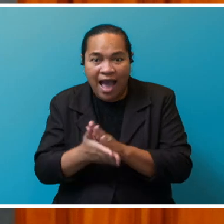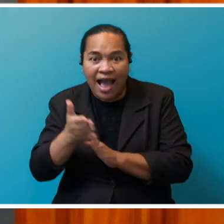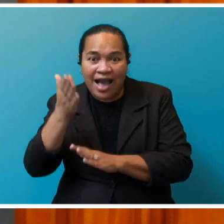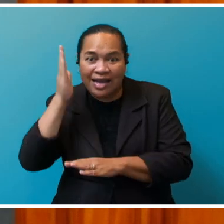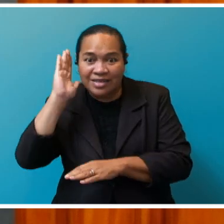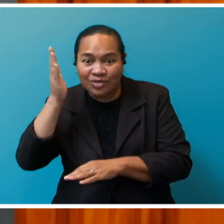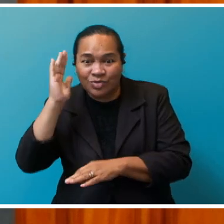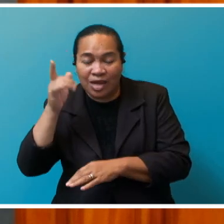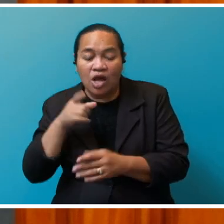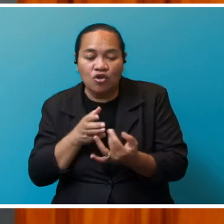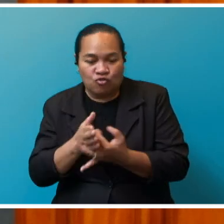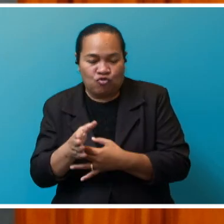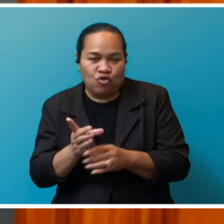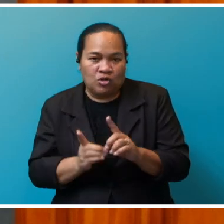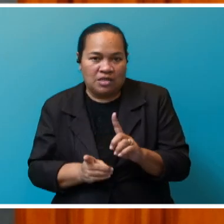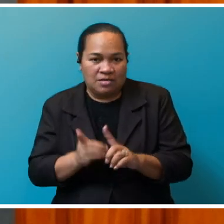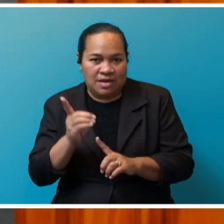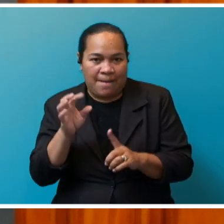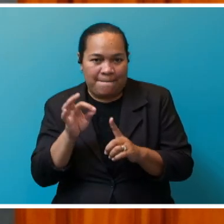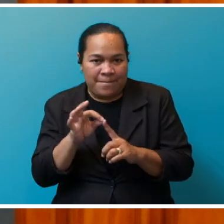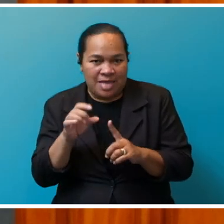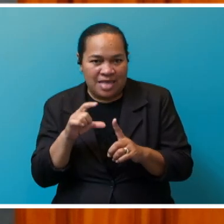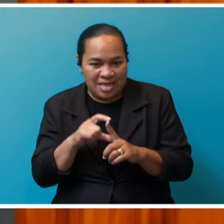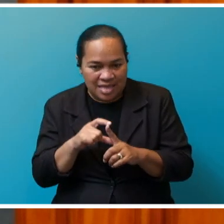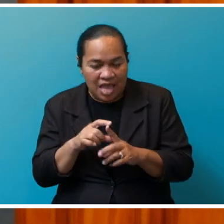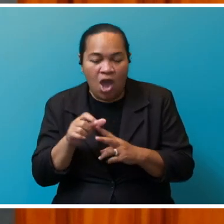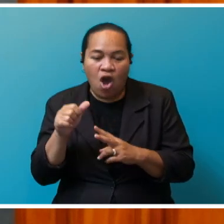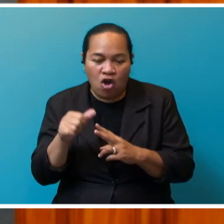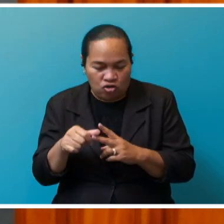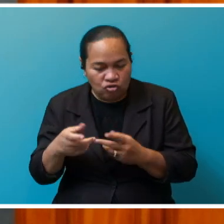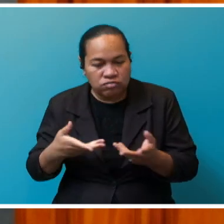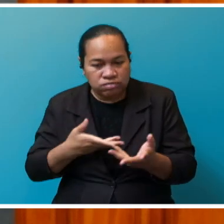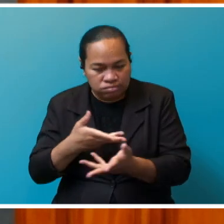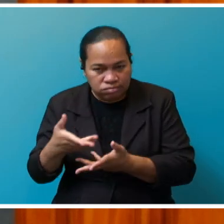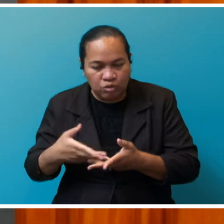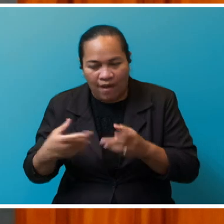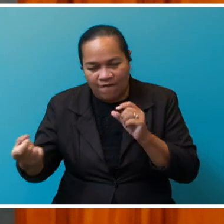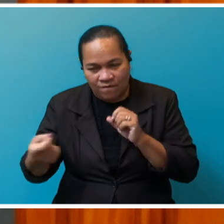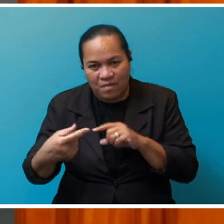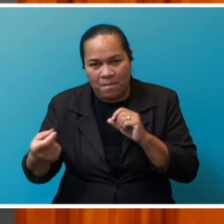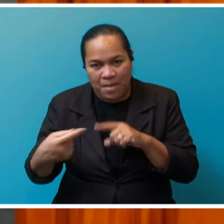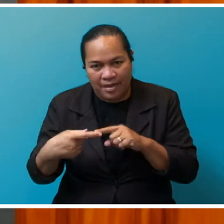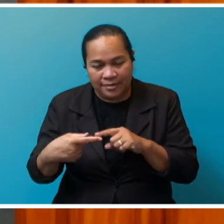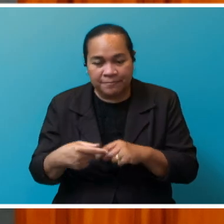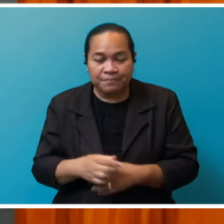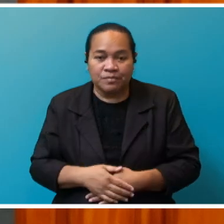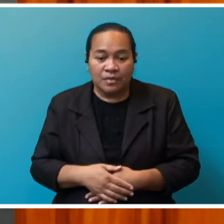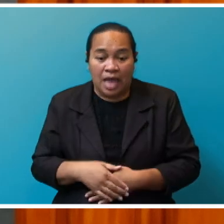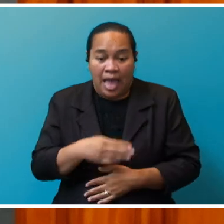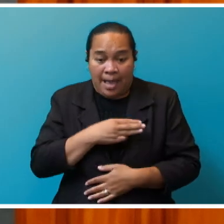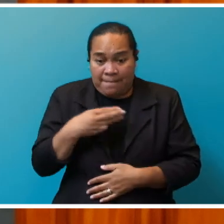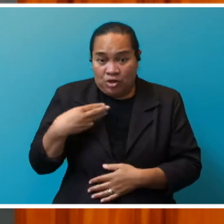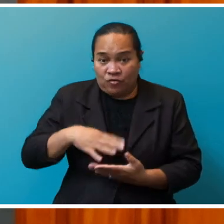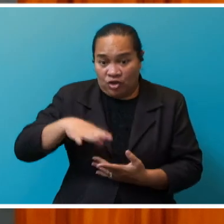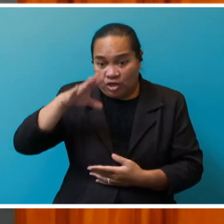development and regular training, feedback and collaborative learning. And the Ministry of Education monitors the